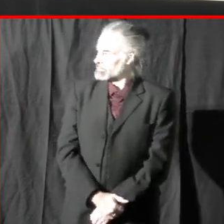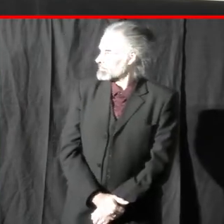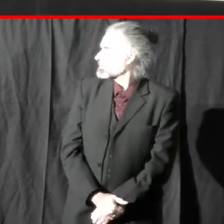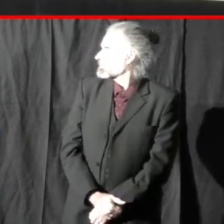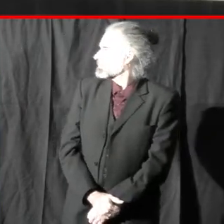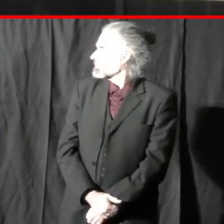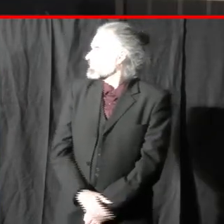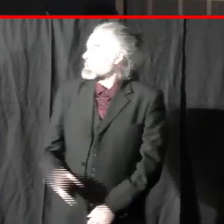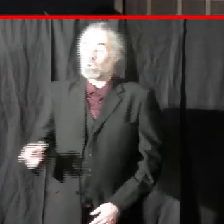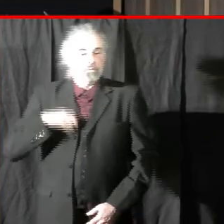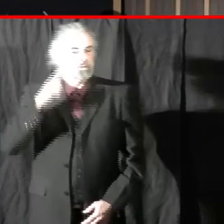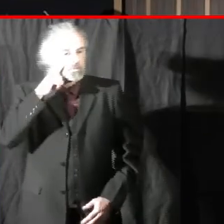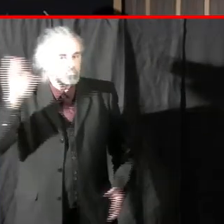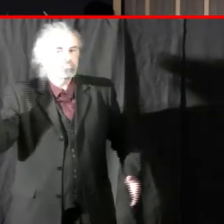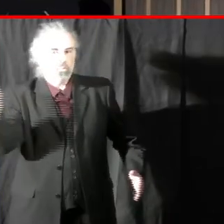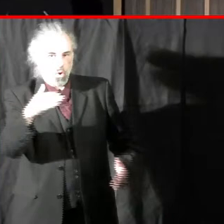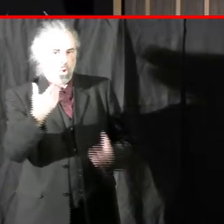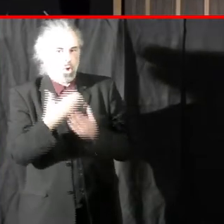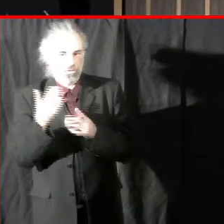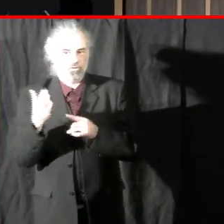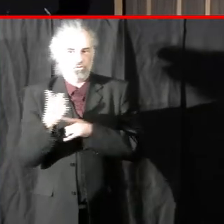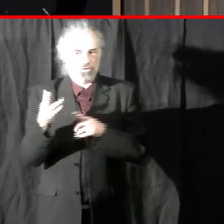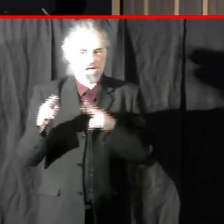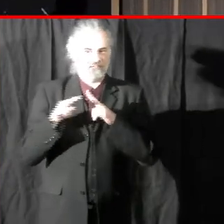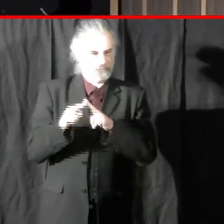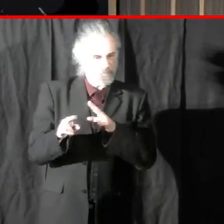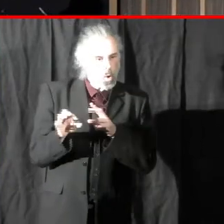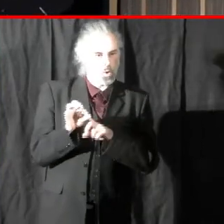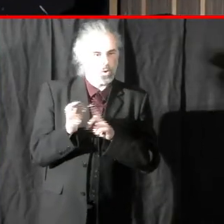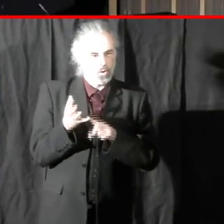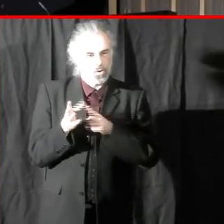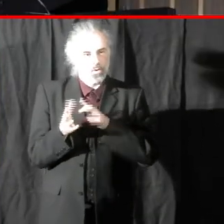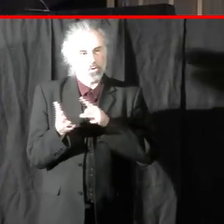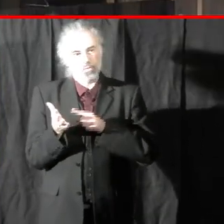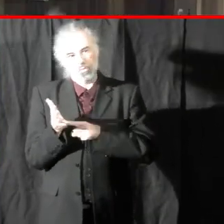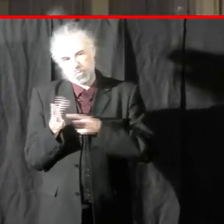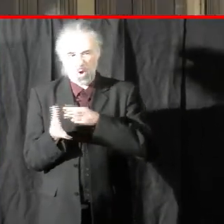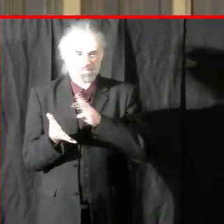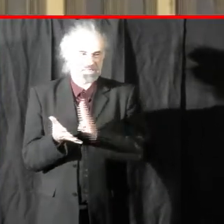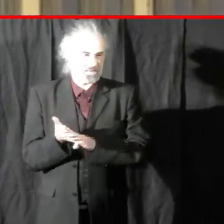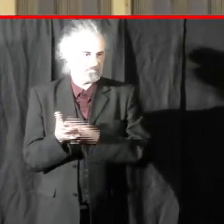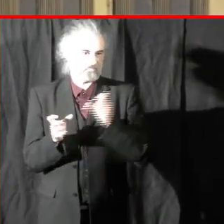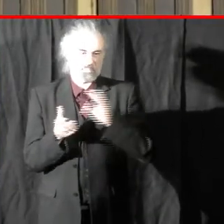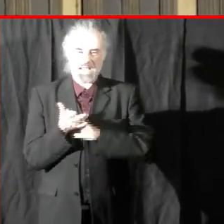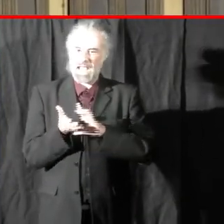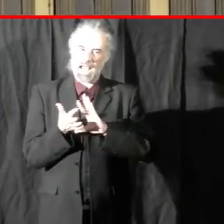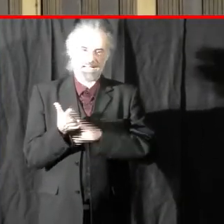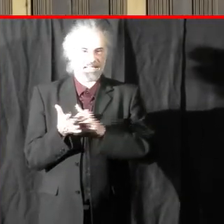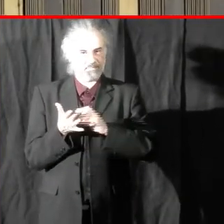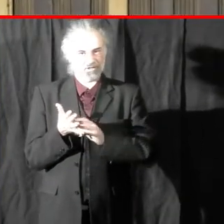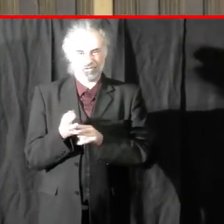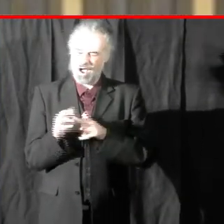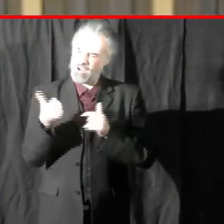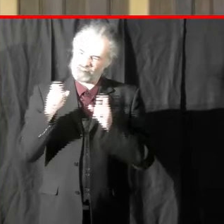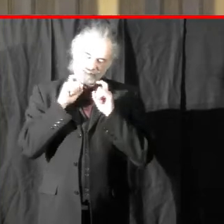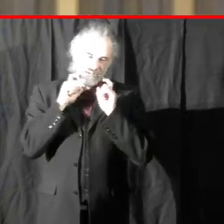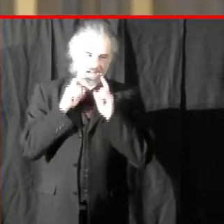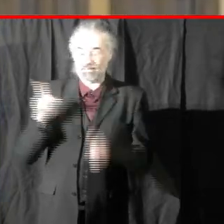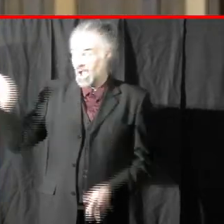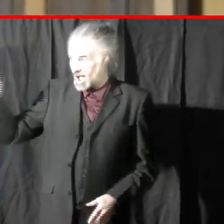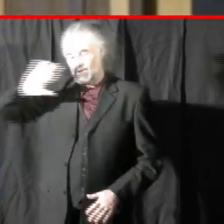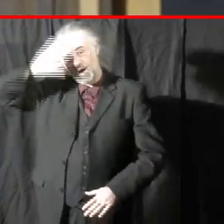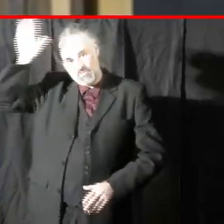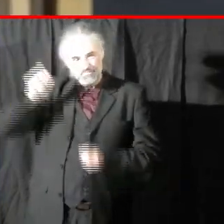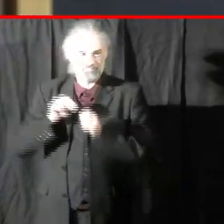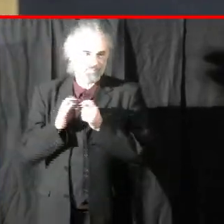And we'll see you all on Tuesday for quantum chemistry. That'll be good fun, eh? Professor, hi. Hi, Fee.